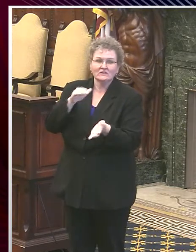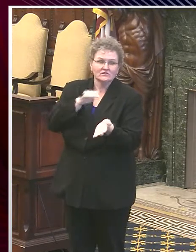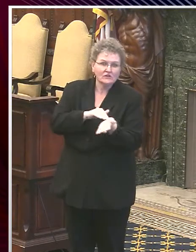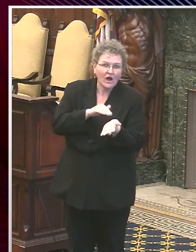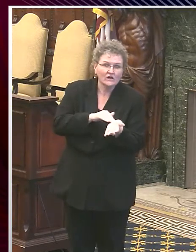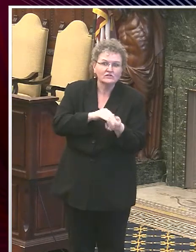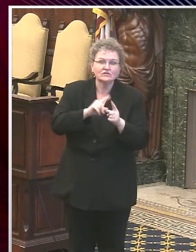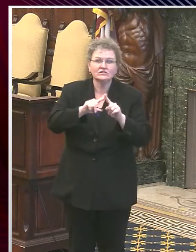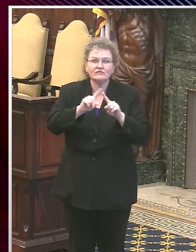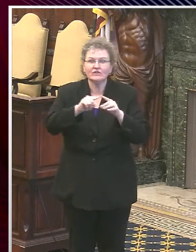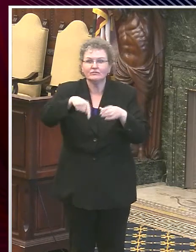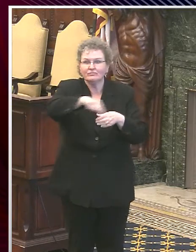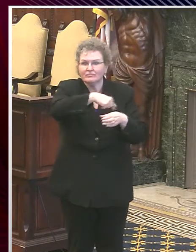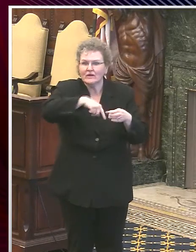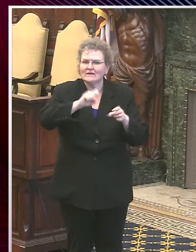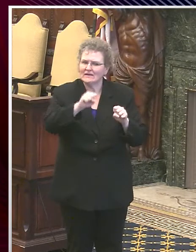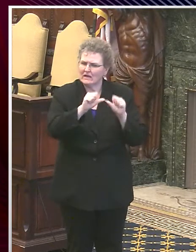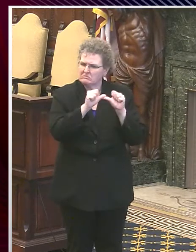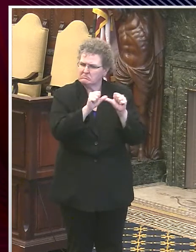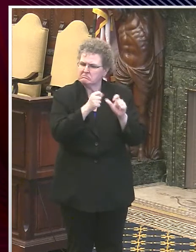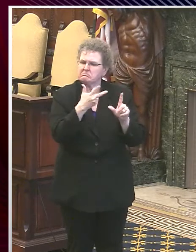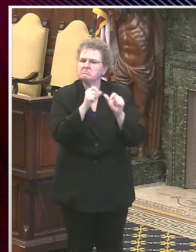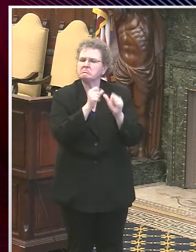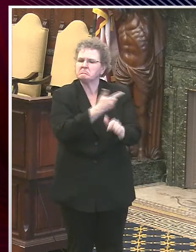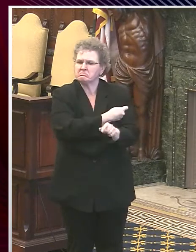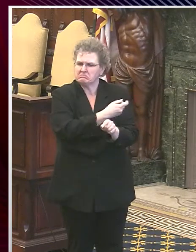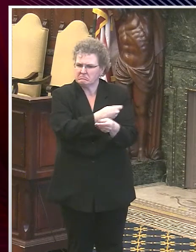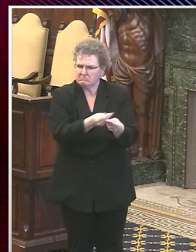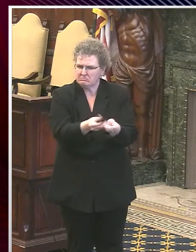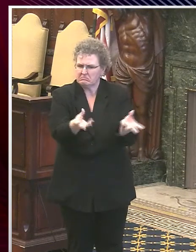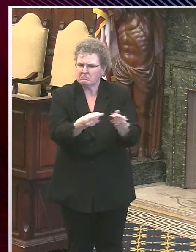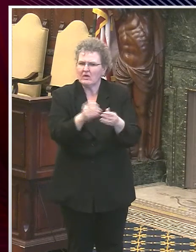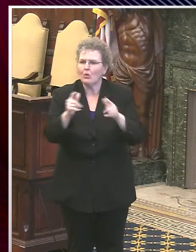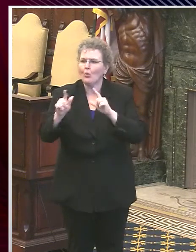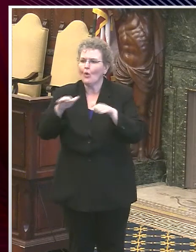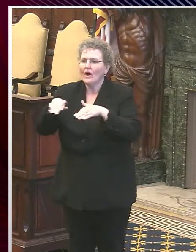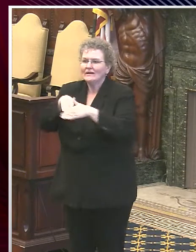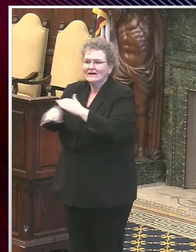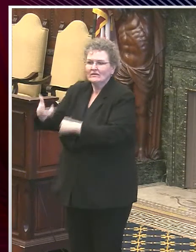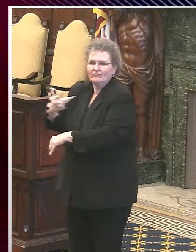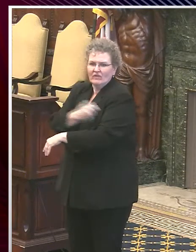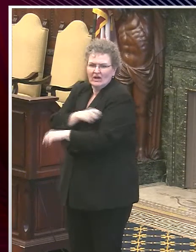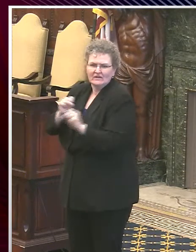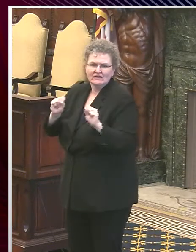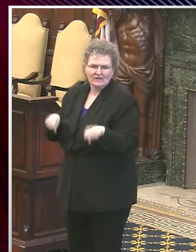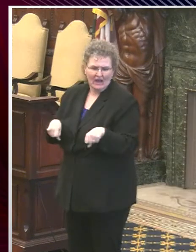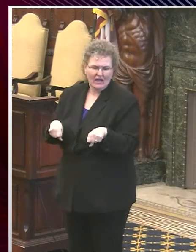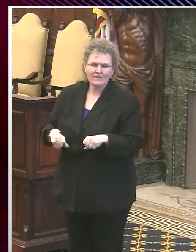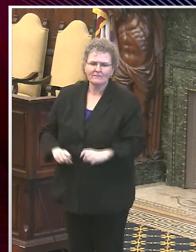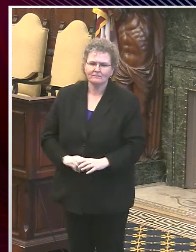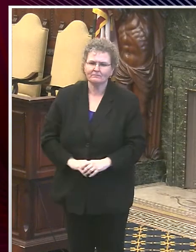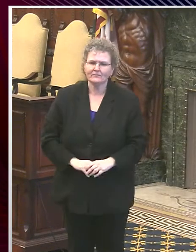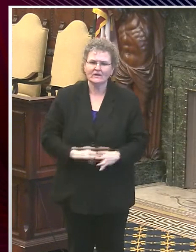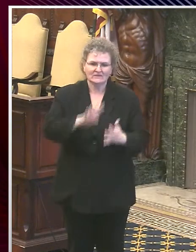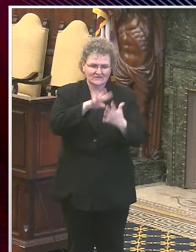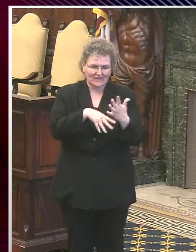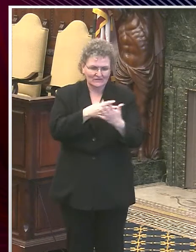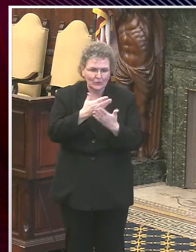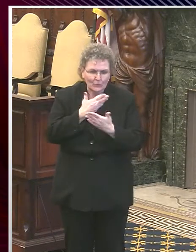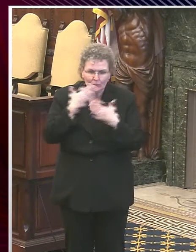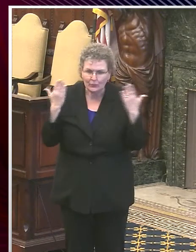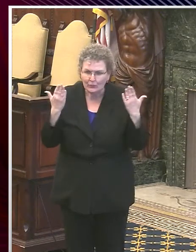their vaccination sites. They are doing walk-in clinics. The schedule was reported in the newspaper today. I don't have it with you, but that's the